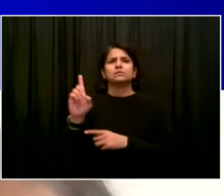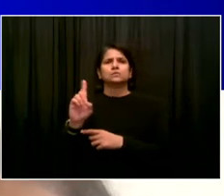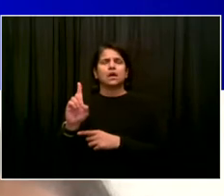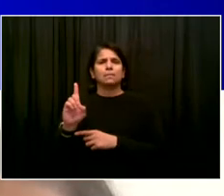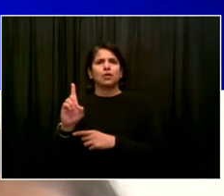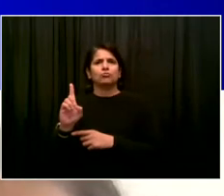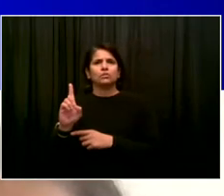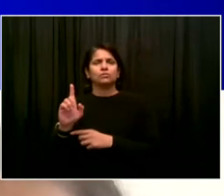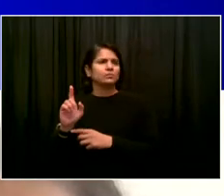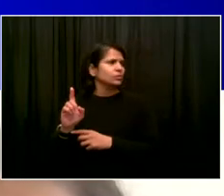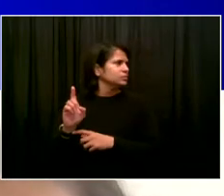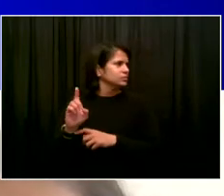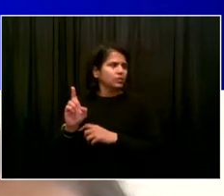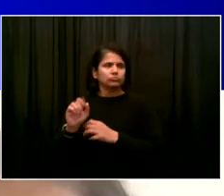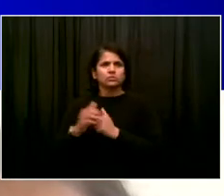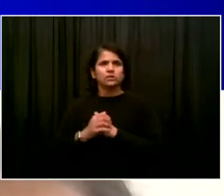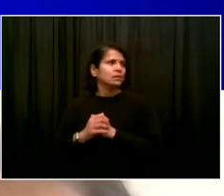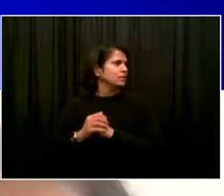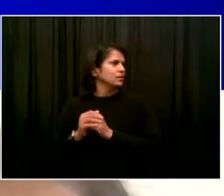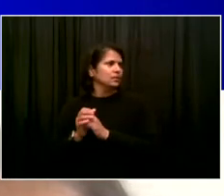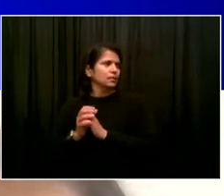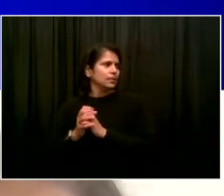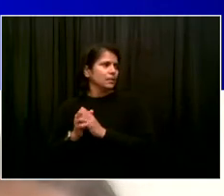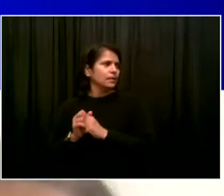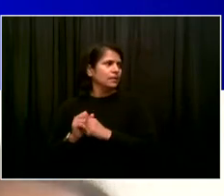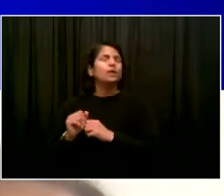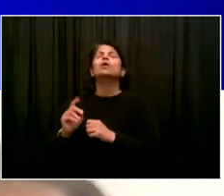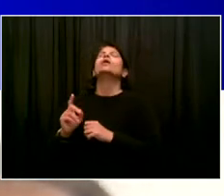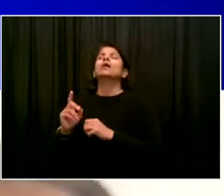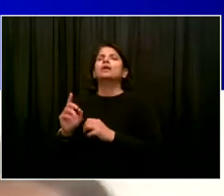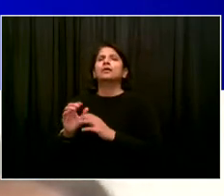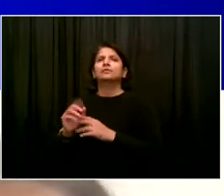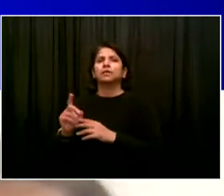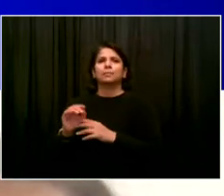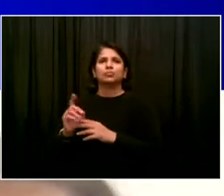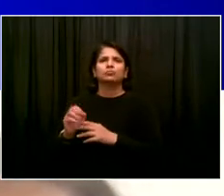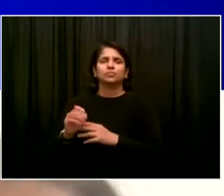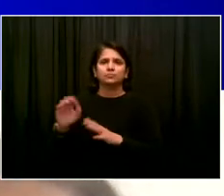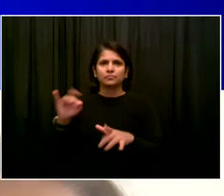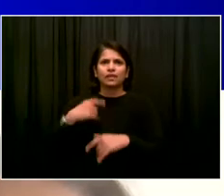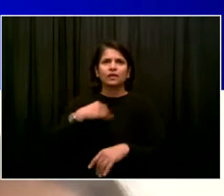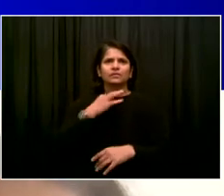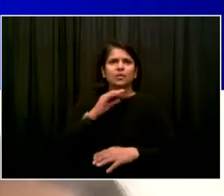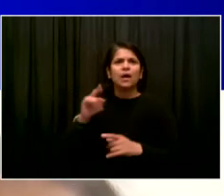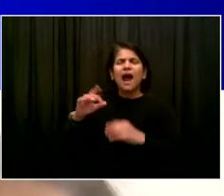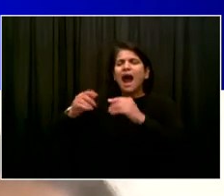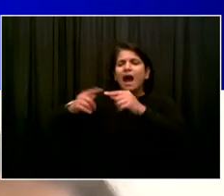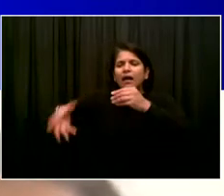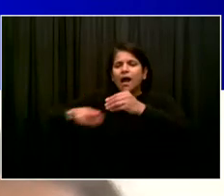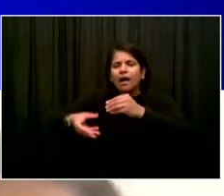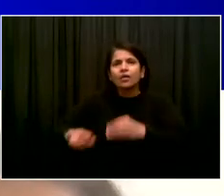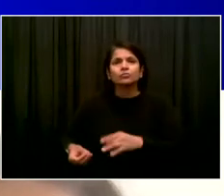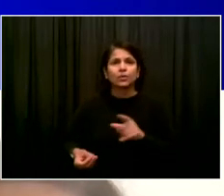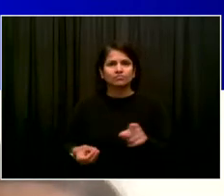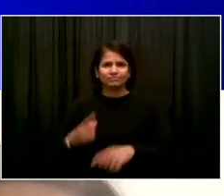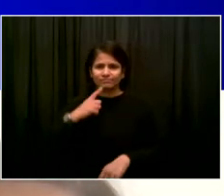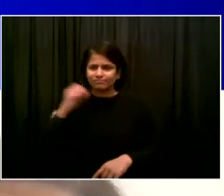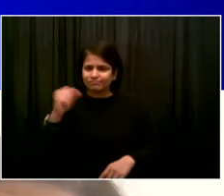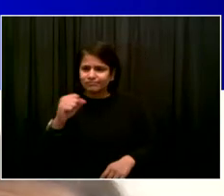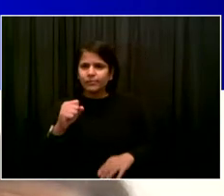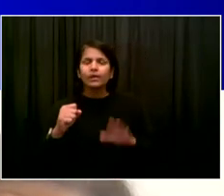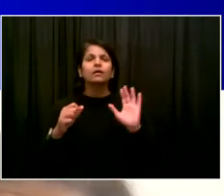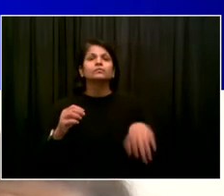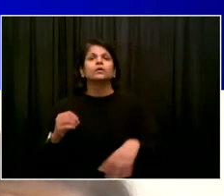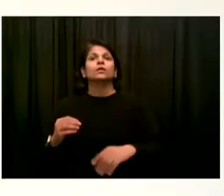I just wanted to hear if there's anything you'd like to add on that. Oh, definitely. So school is not just about literacy and numeracy. It is about